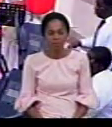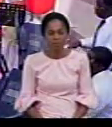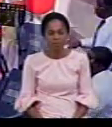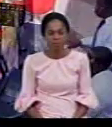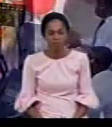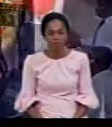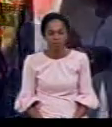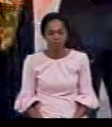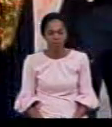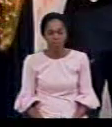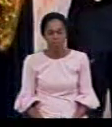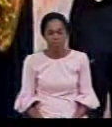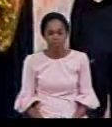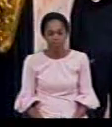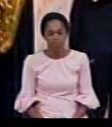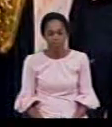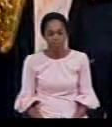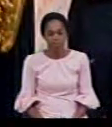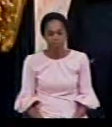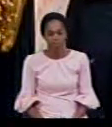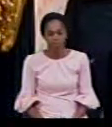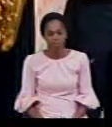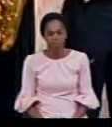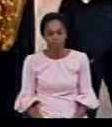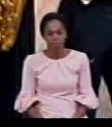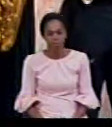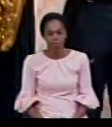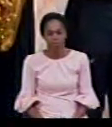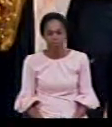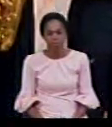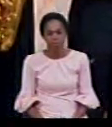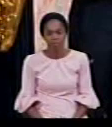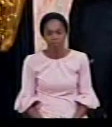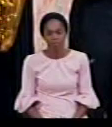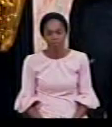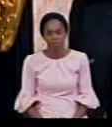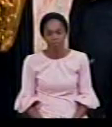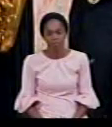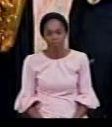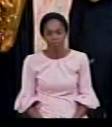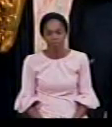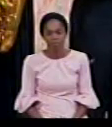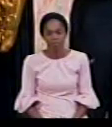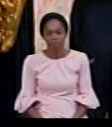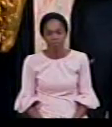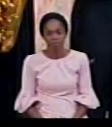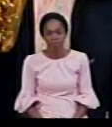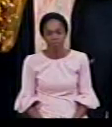Thank you.